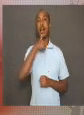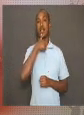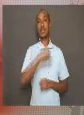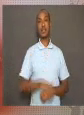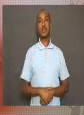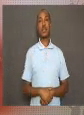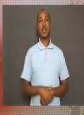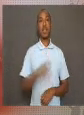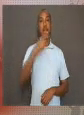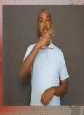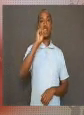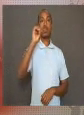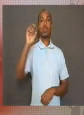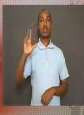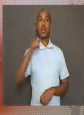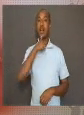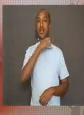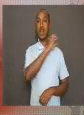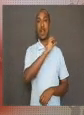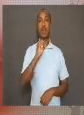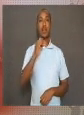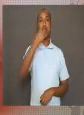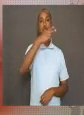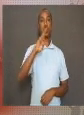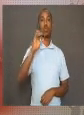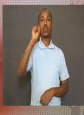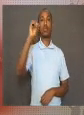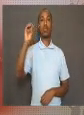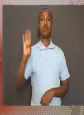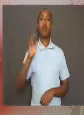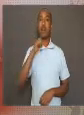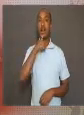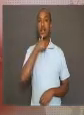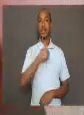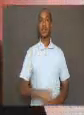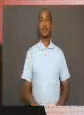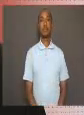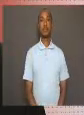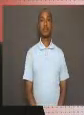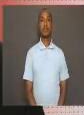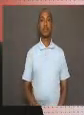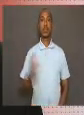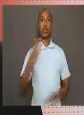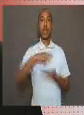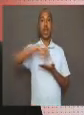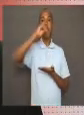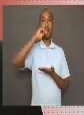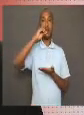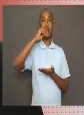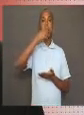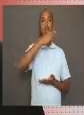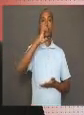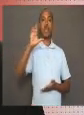acid, nitric acid, and sulfuric acid. We learned